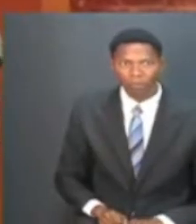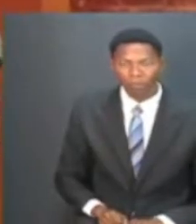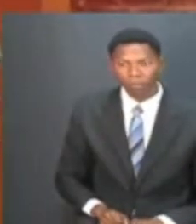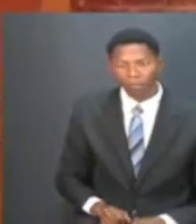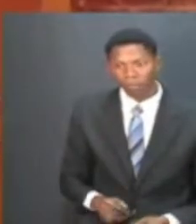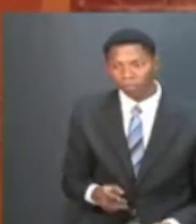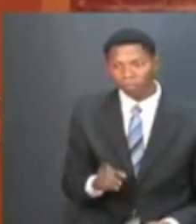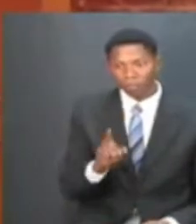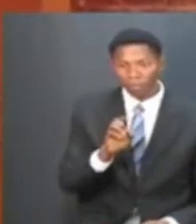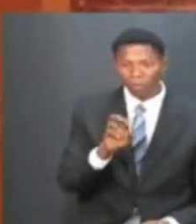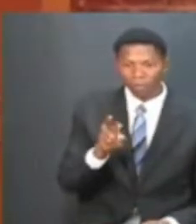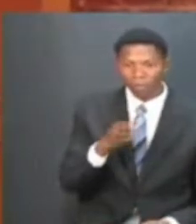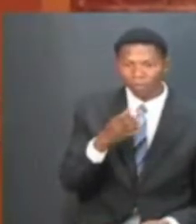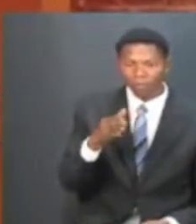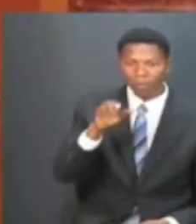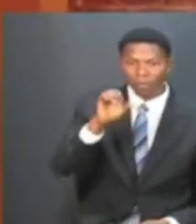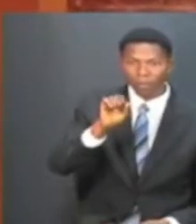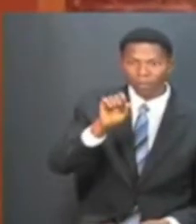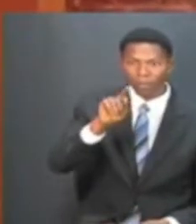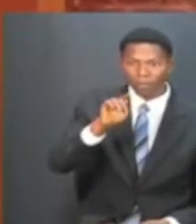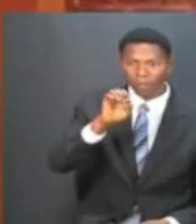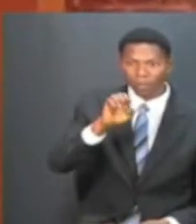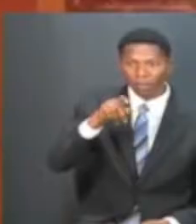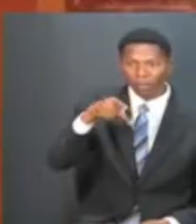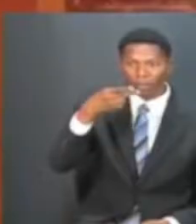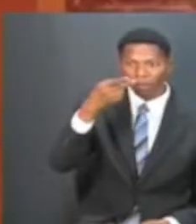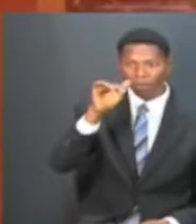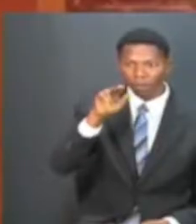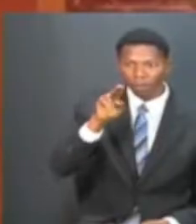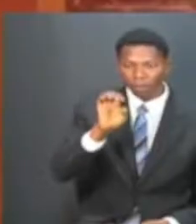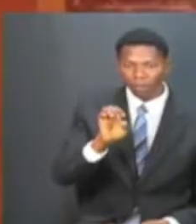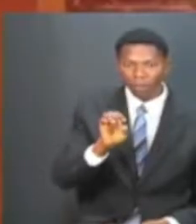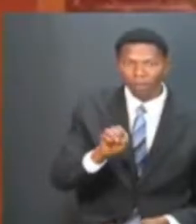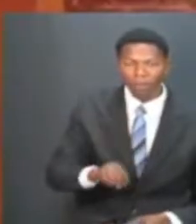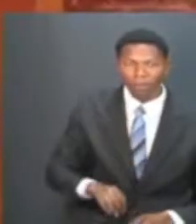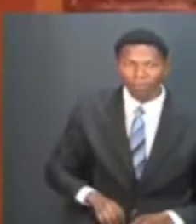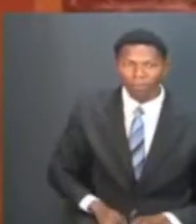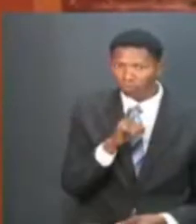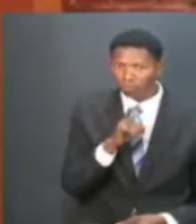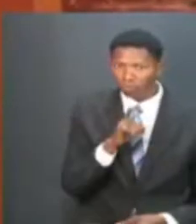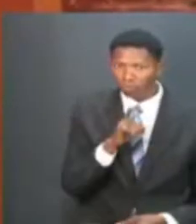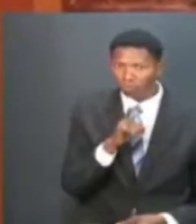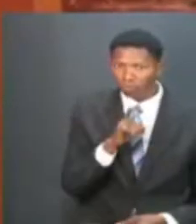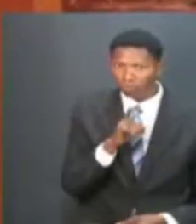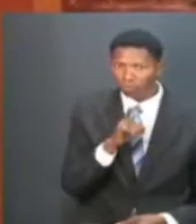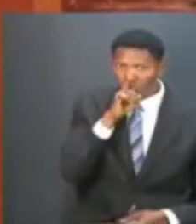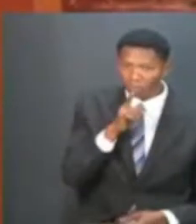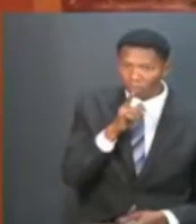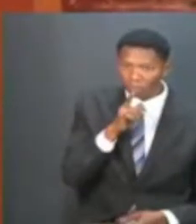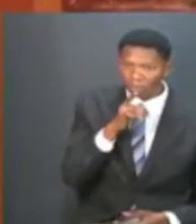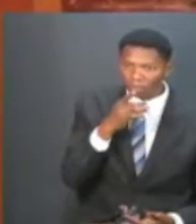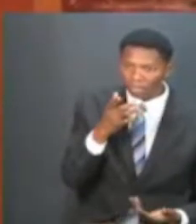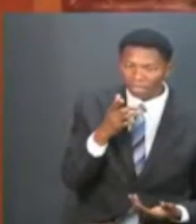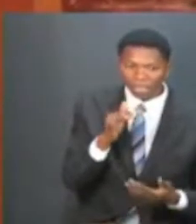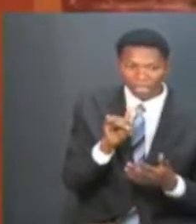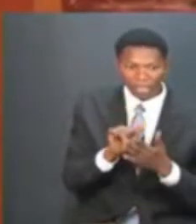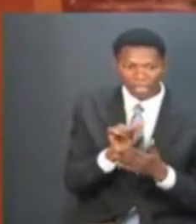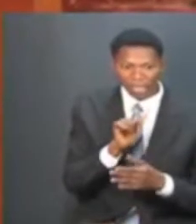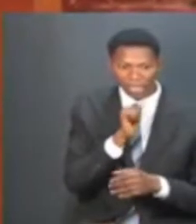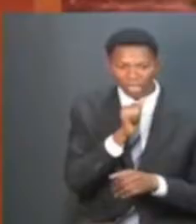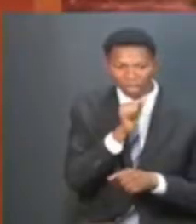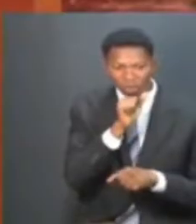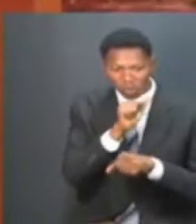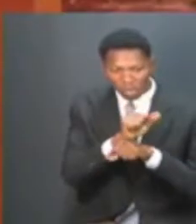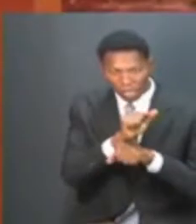Dr. Stephen Amwa, MP for Nshiaso constituency. It is true that unemployment